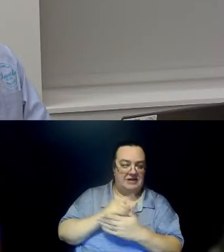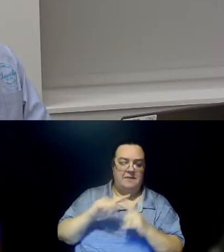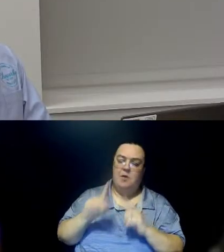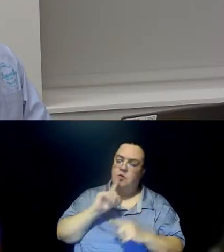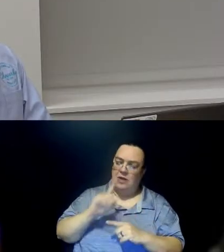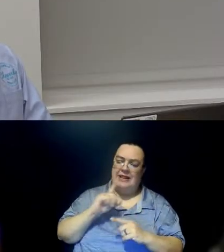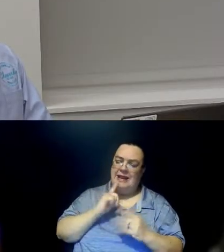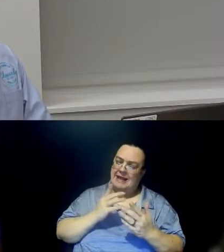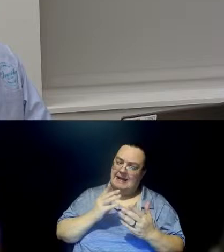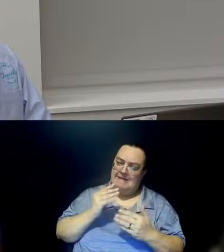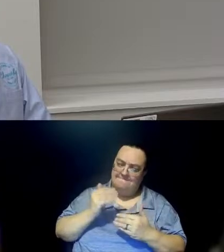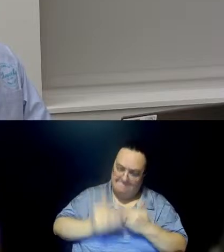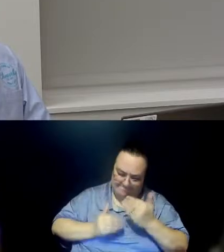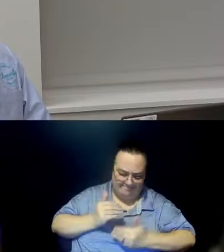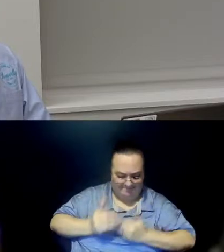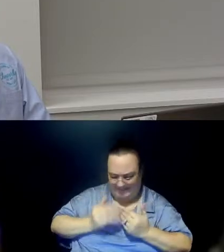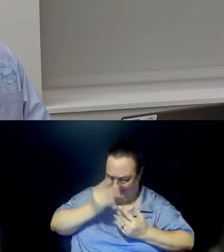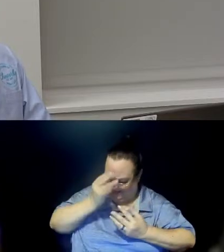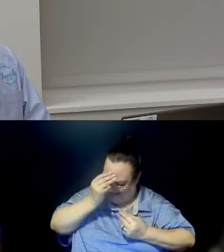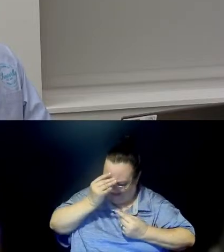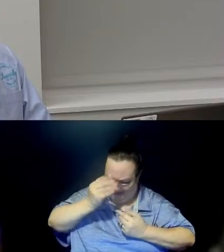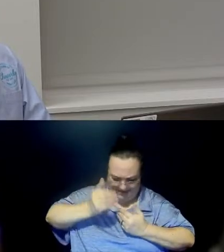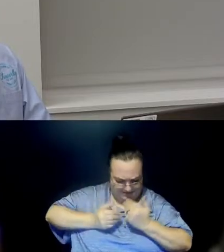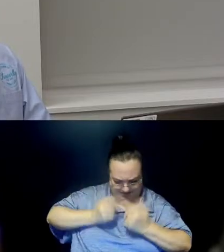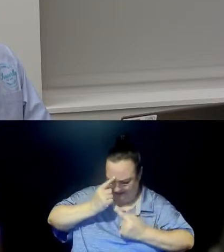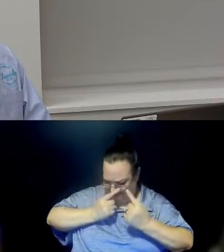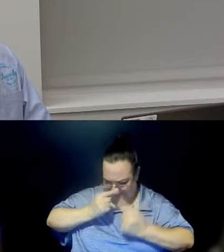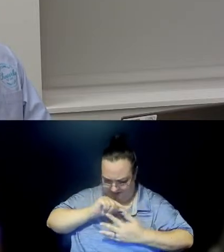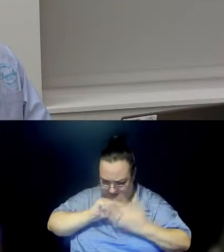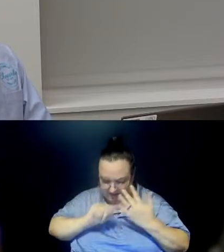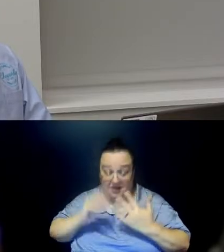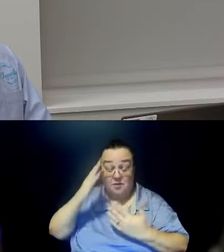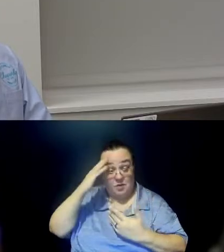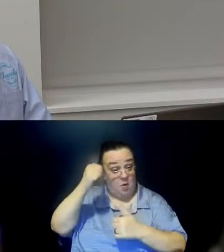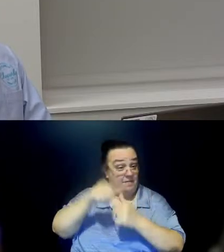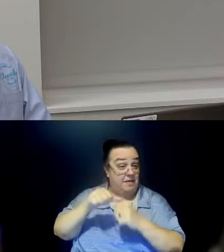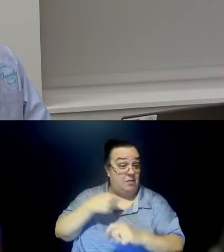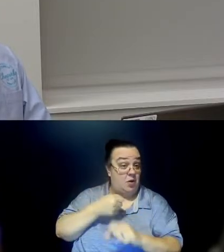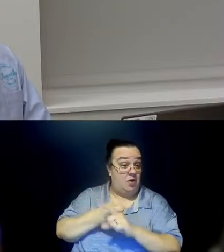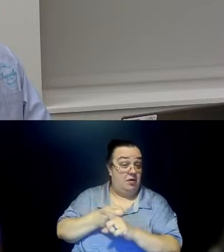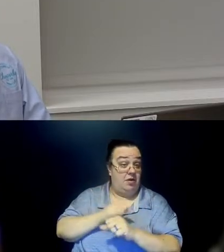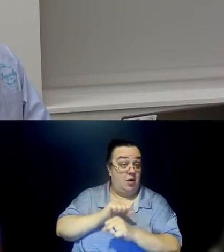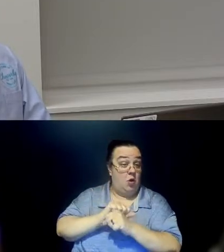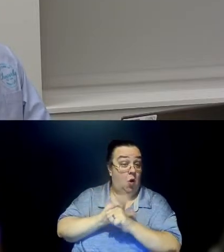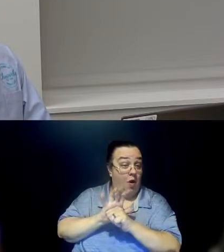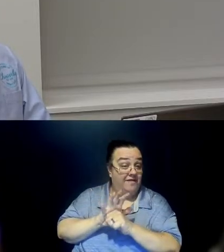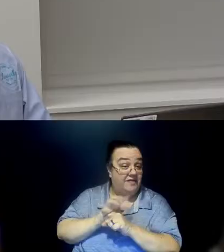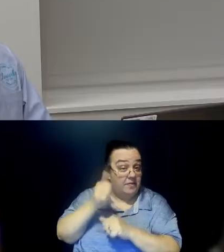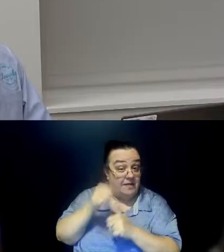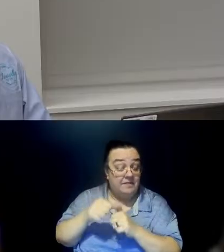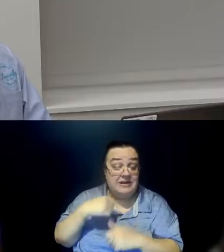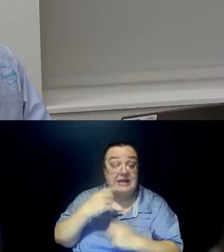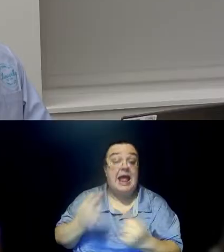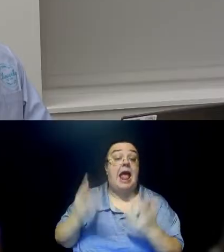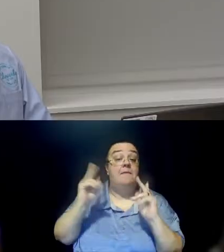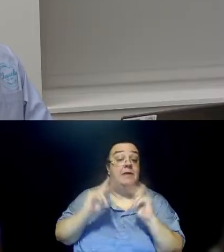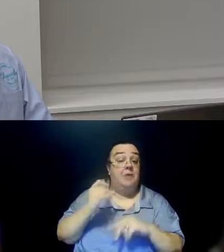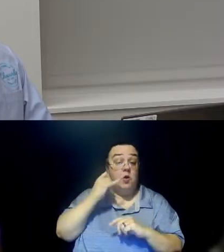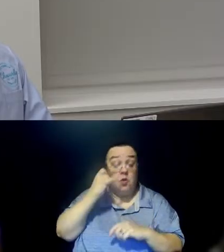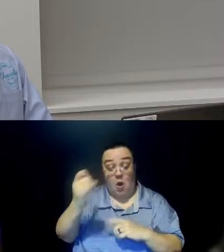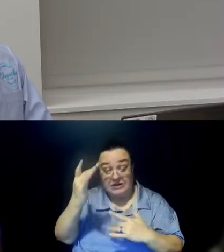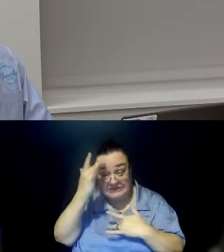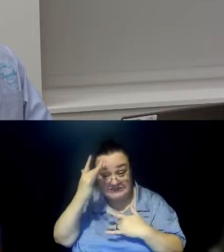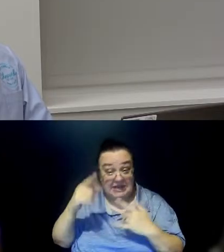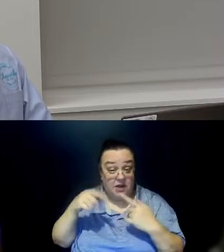don't think this is, and look, the pandemic, you may recall when I said how many people had called in sick when we were on